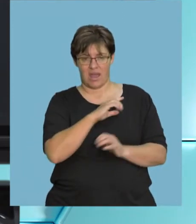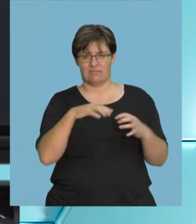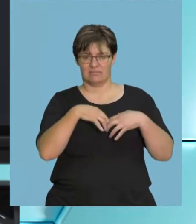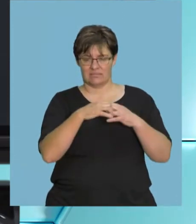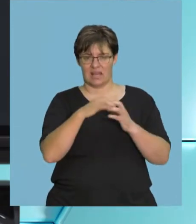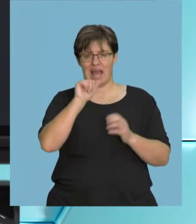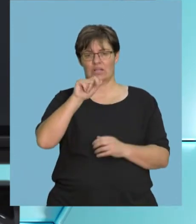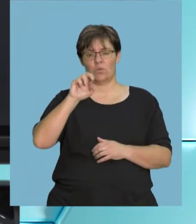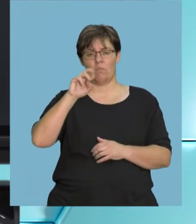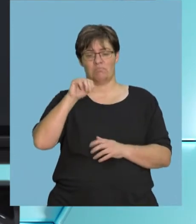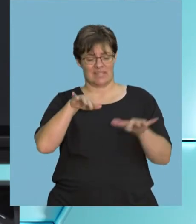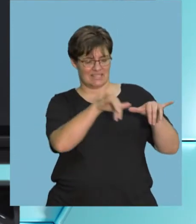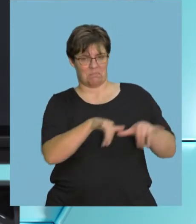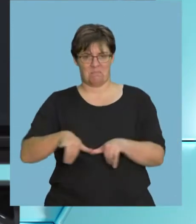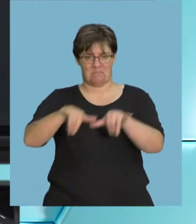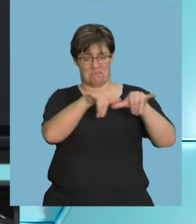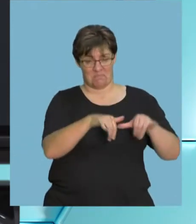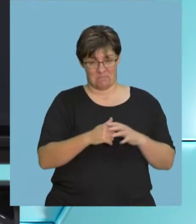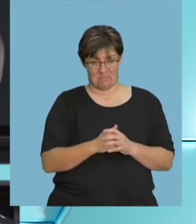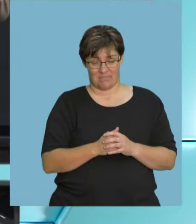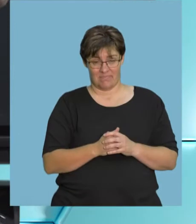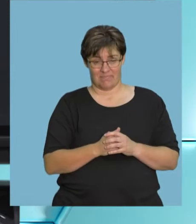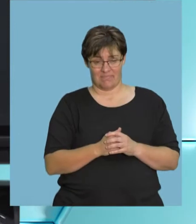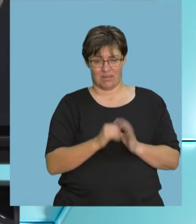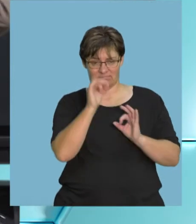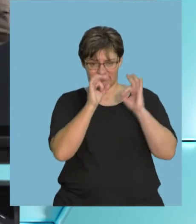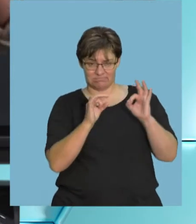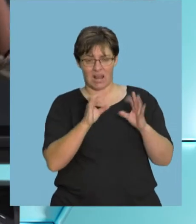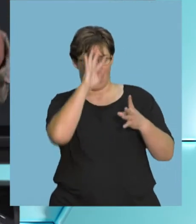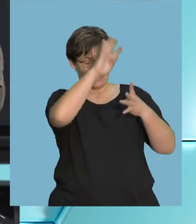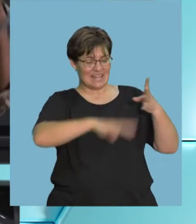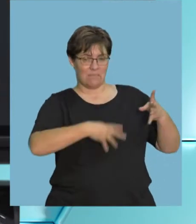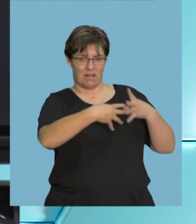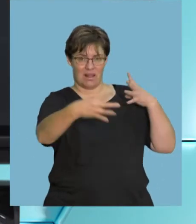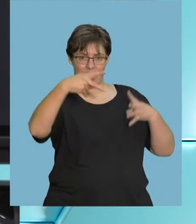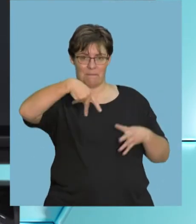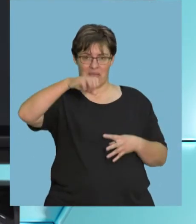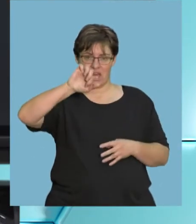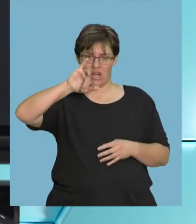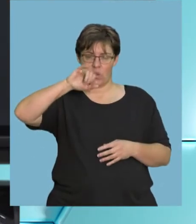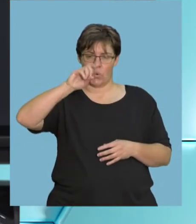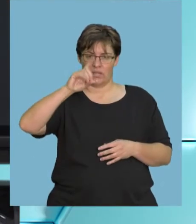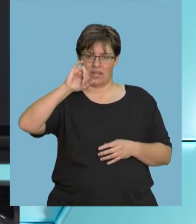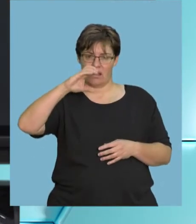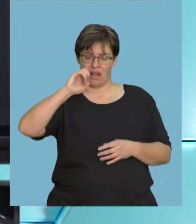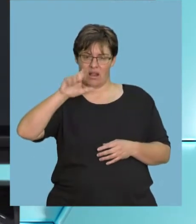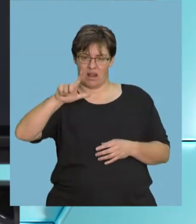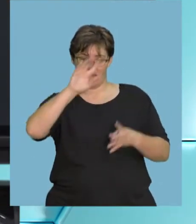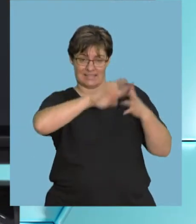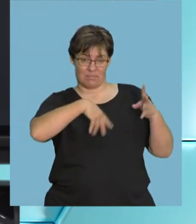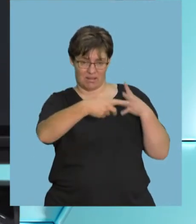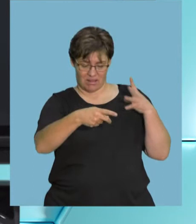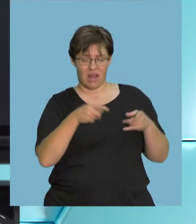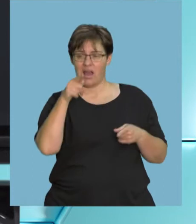actually are made up of the atoms of the same kind. So anything that occurs in the periodic table is actually an element.